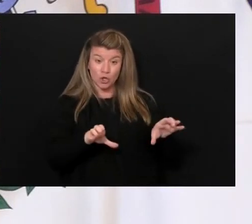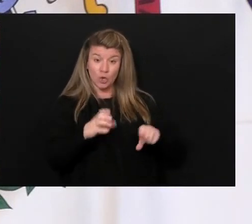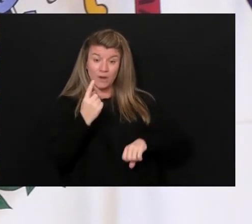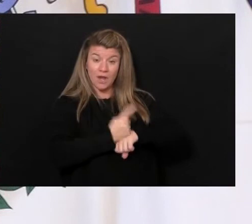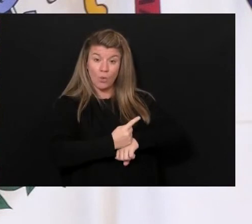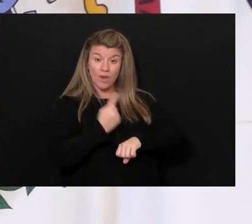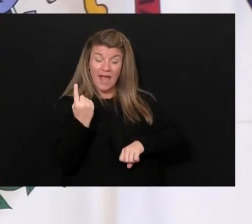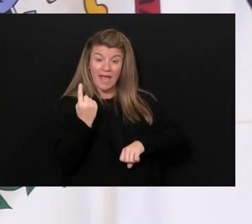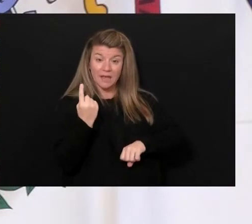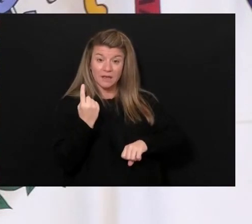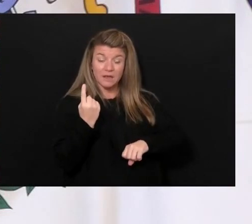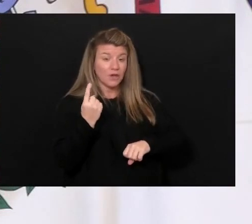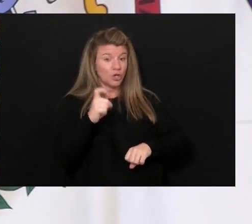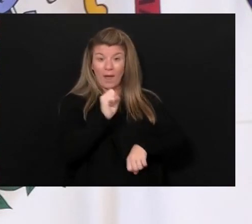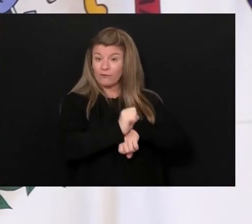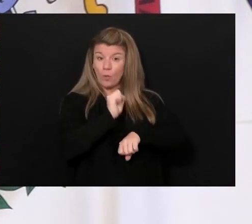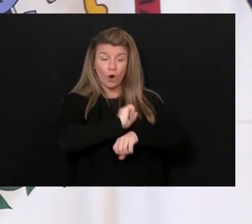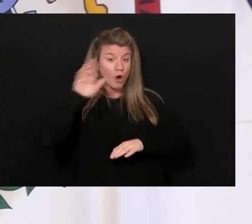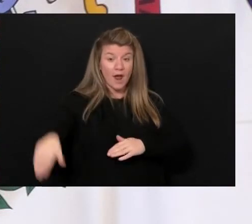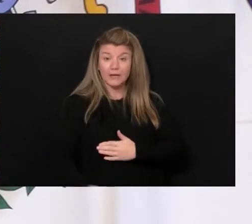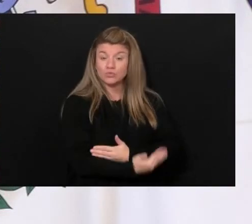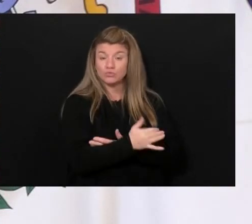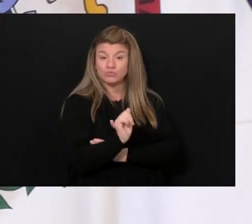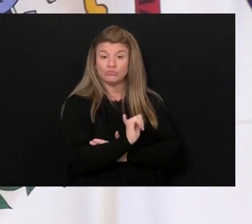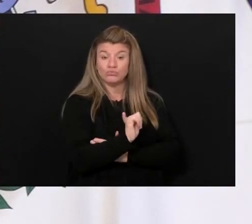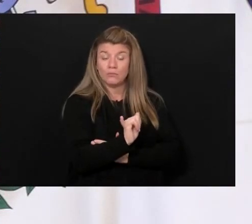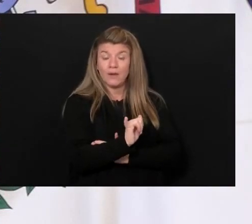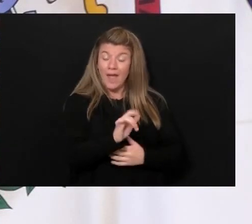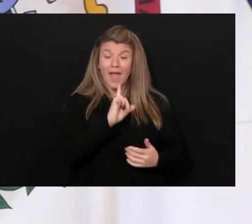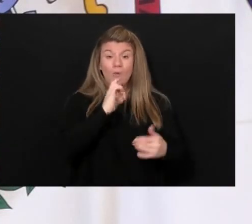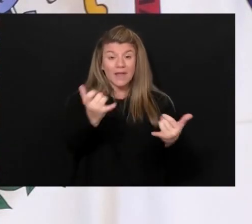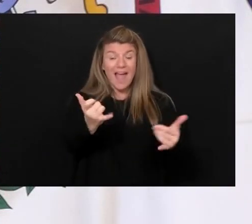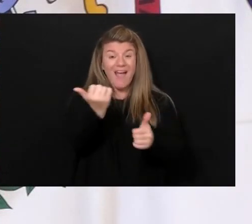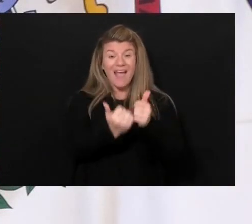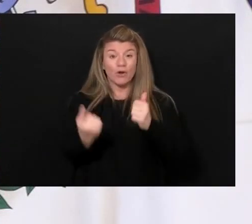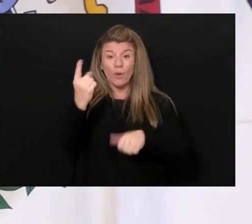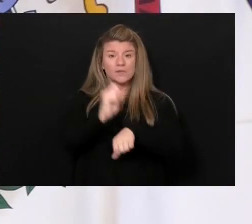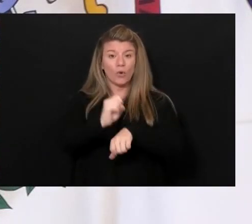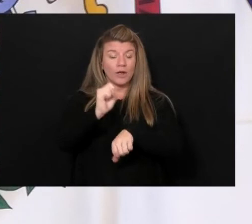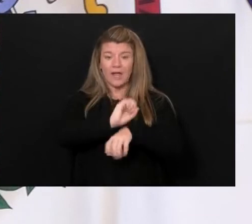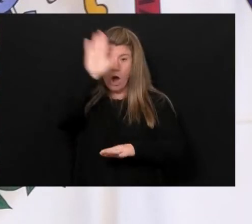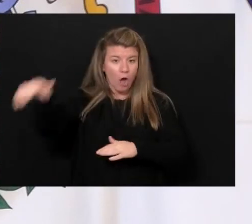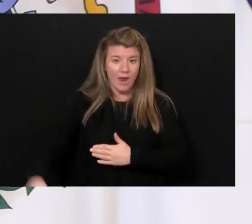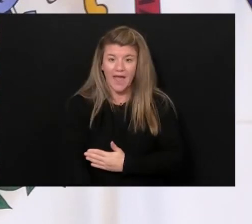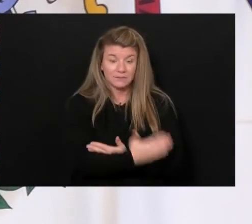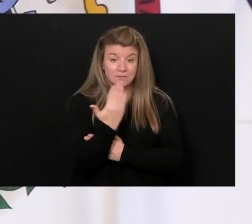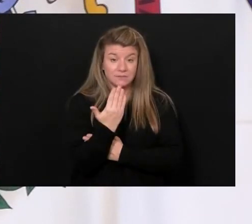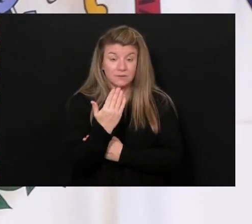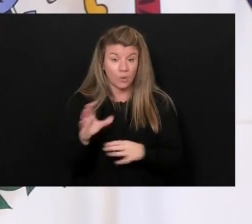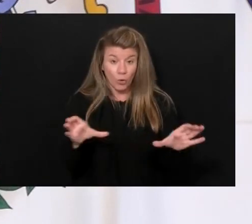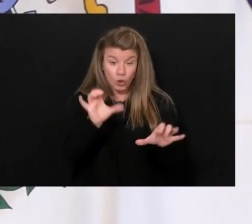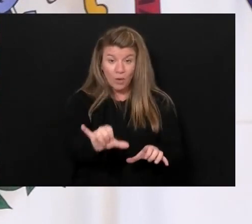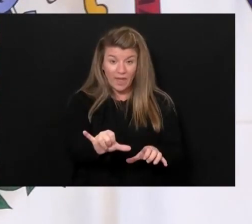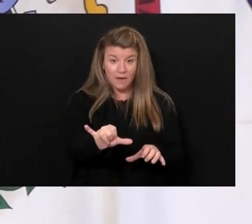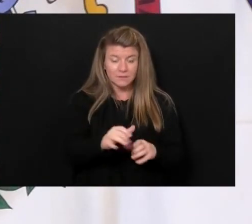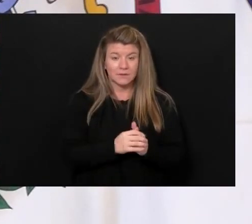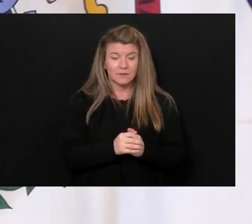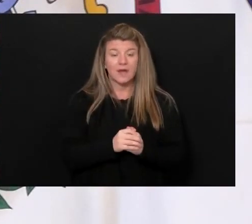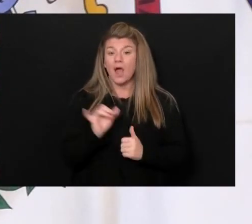to work nights. And right now here, everybody's working nights, and so what? You know, he would also say, don't ever